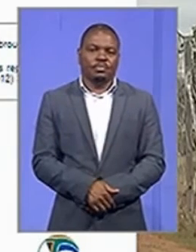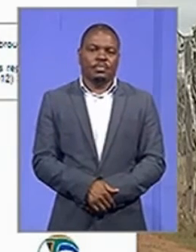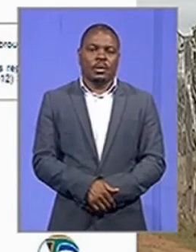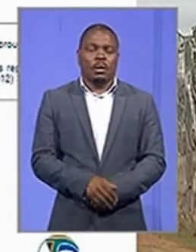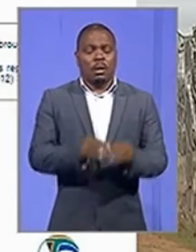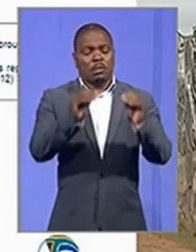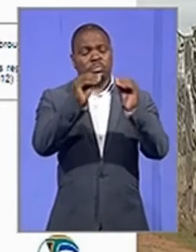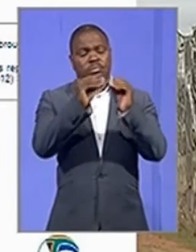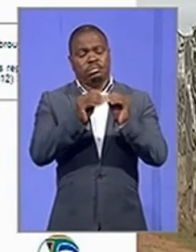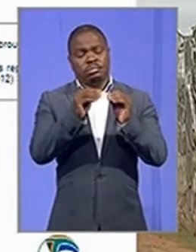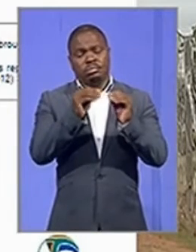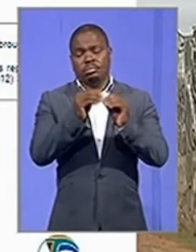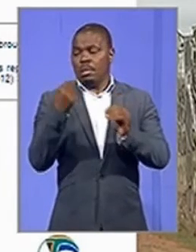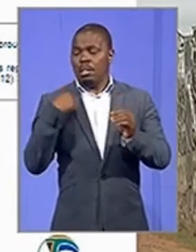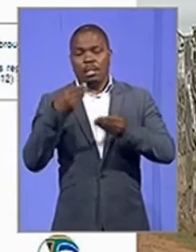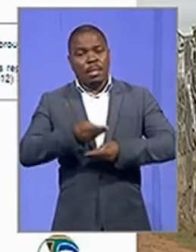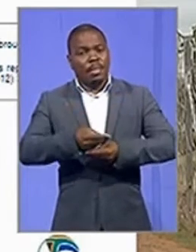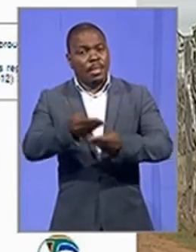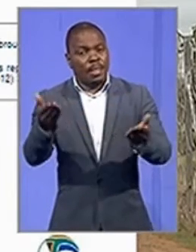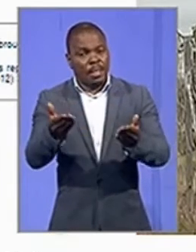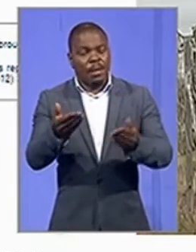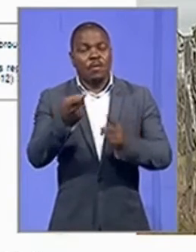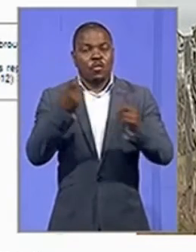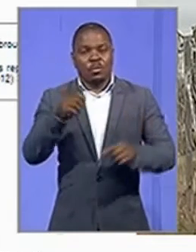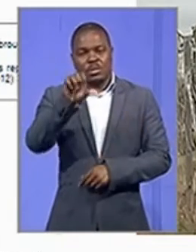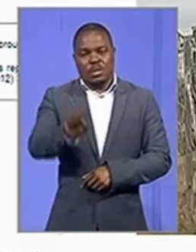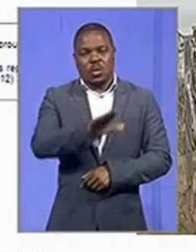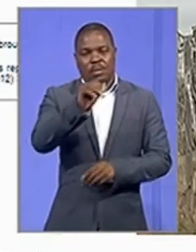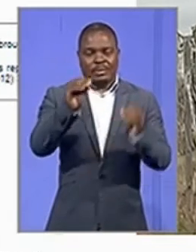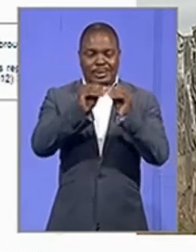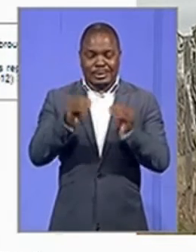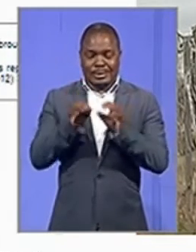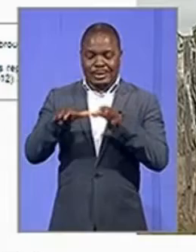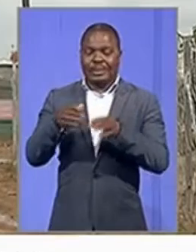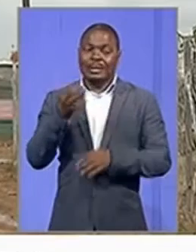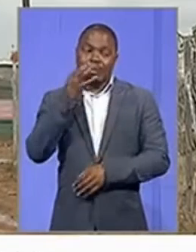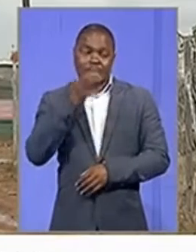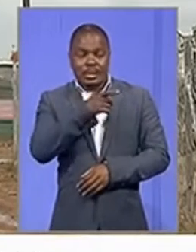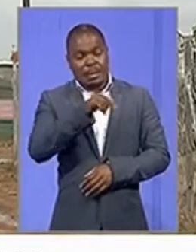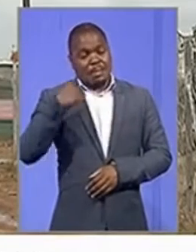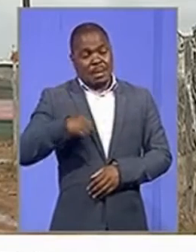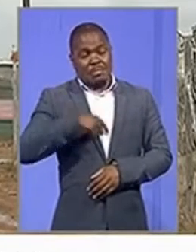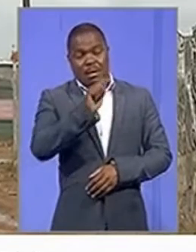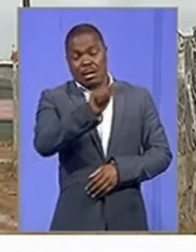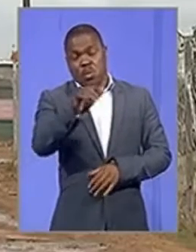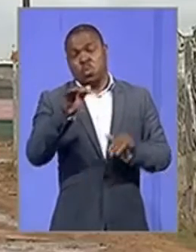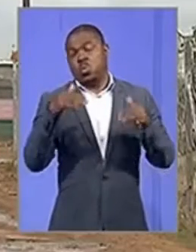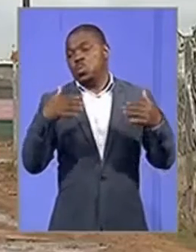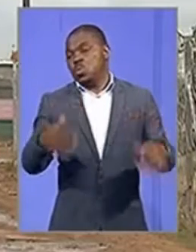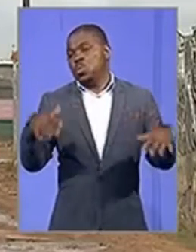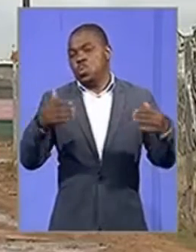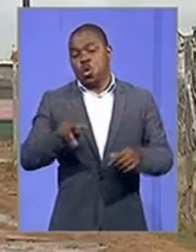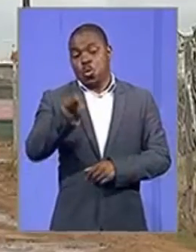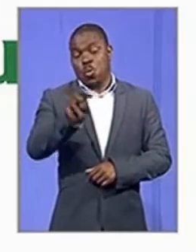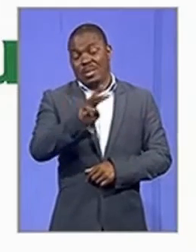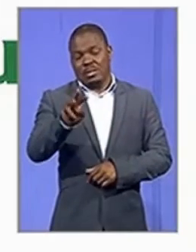Dipalo tse di sa tswang go rebolwa sešweng jaana ke Stats SA di supa dimasepala di le seemong se se sa itumediseng mo